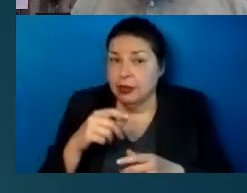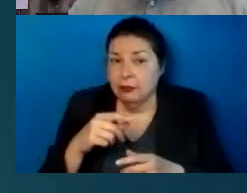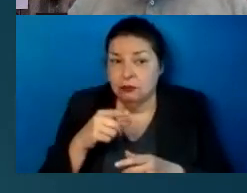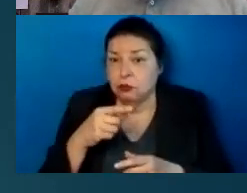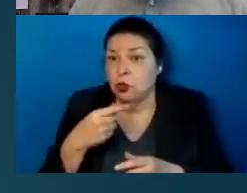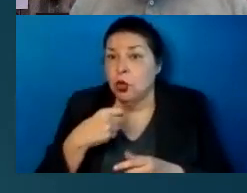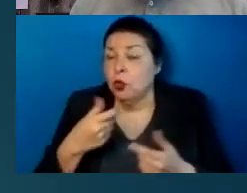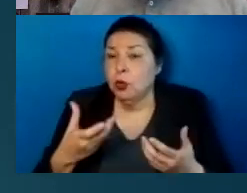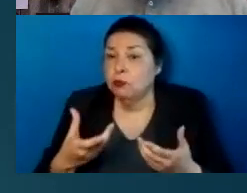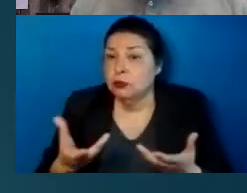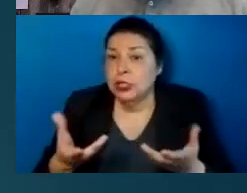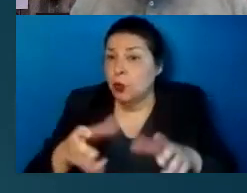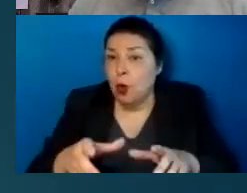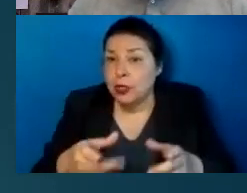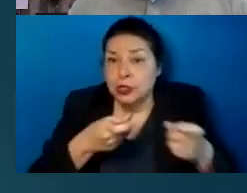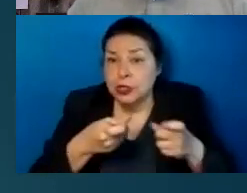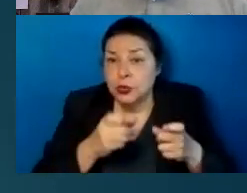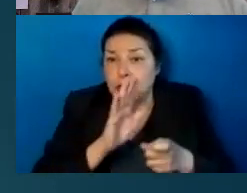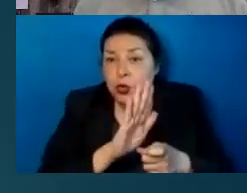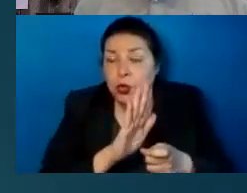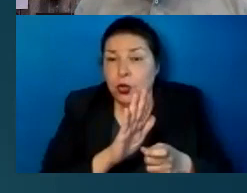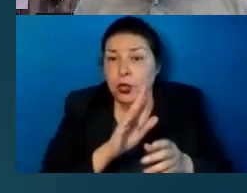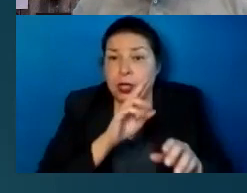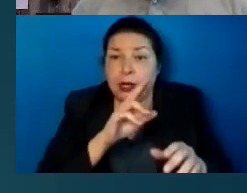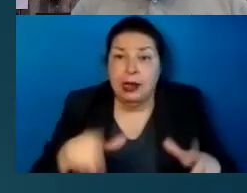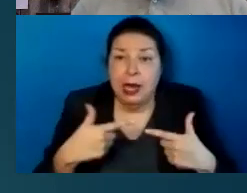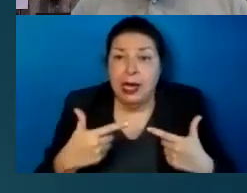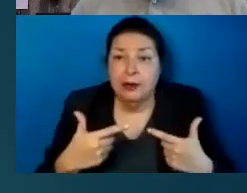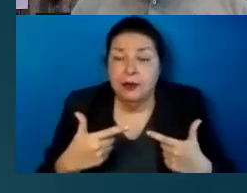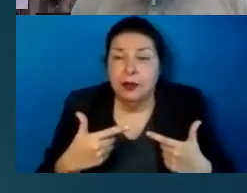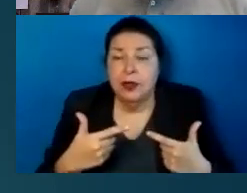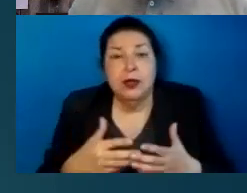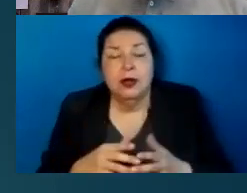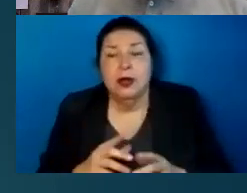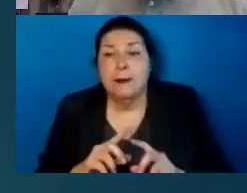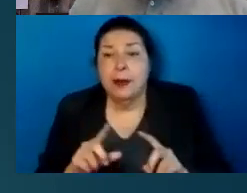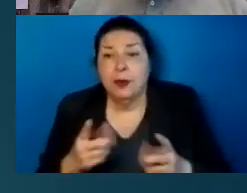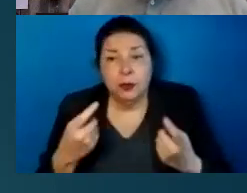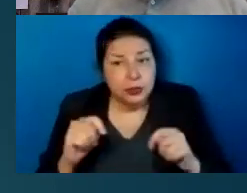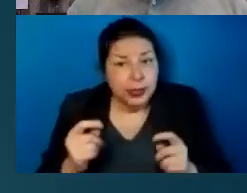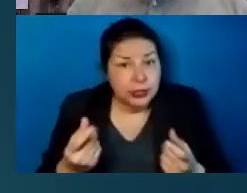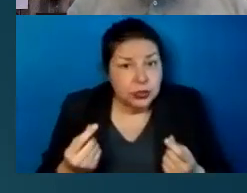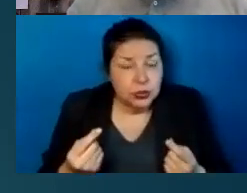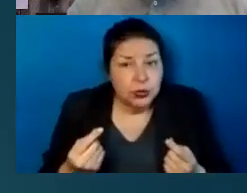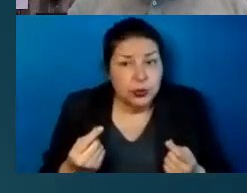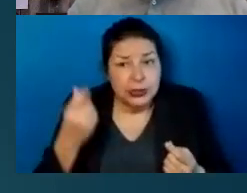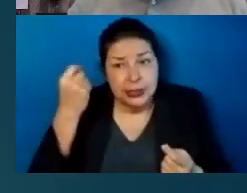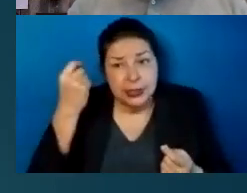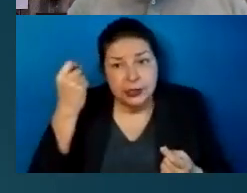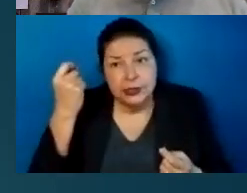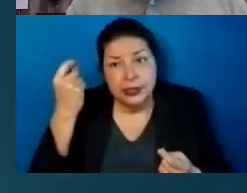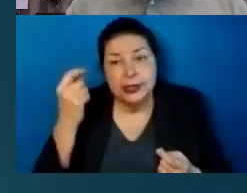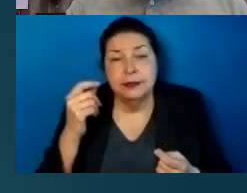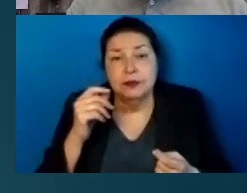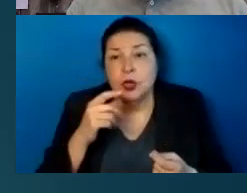life. We weren't trying to manipulate her. But what we were trying to do is to understand